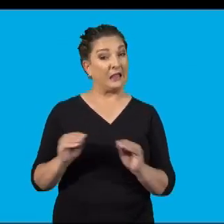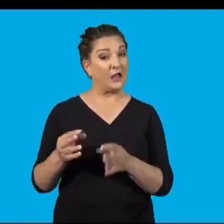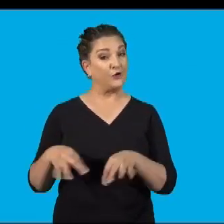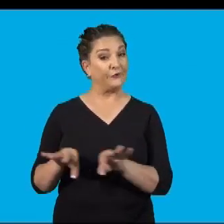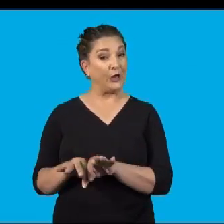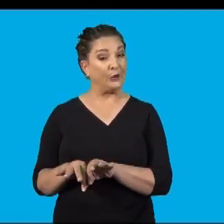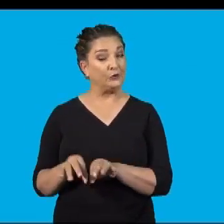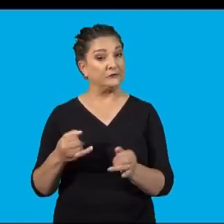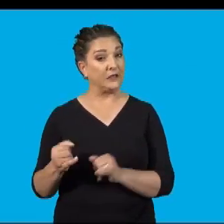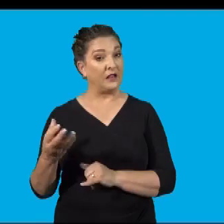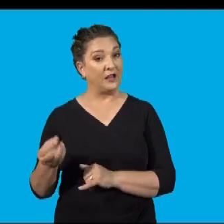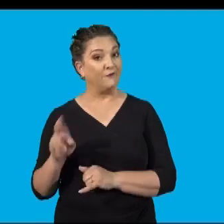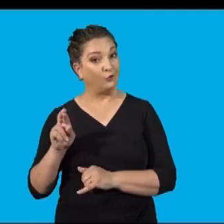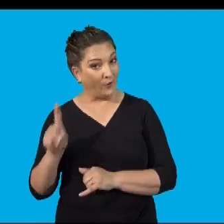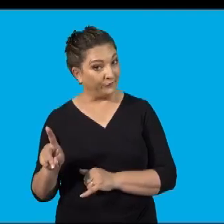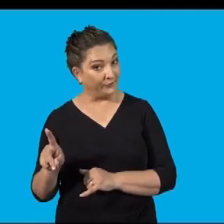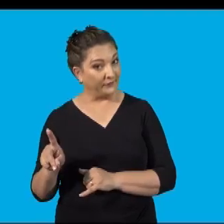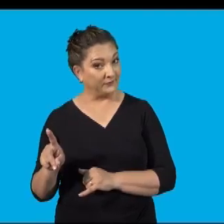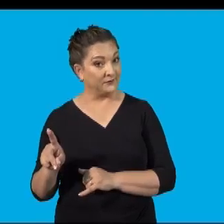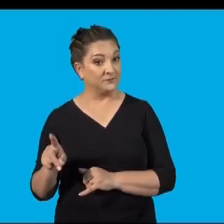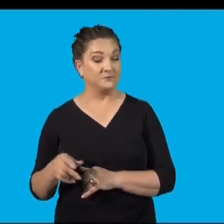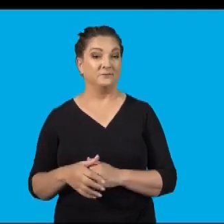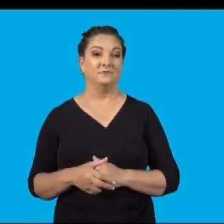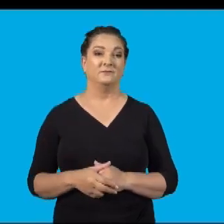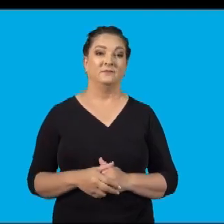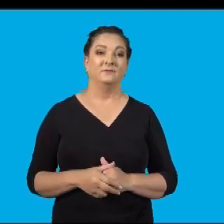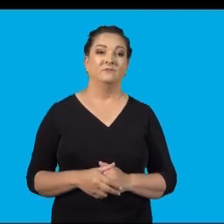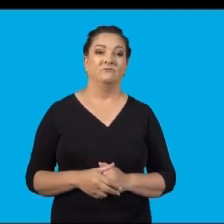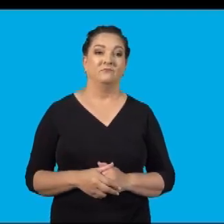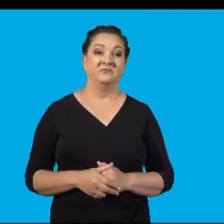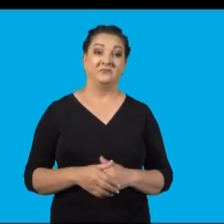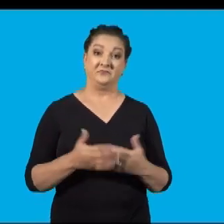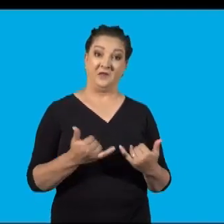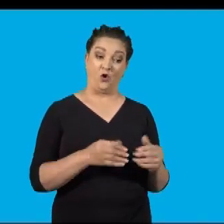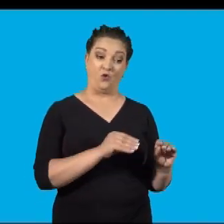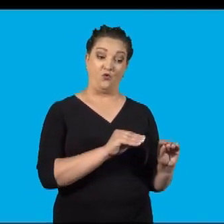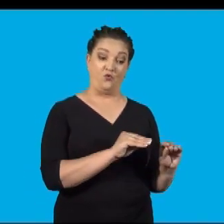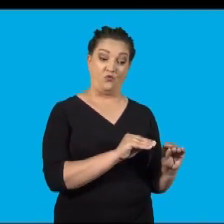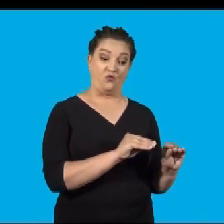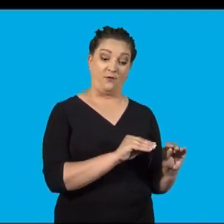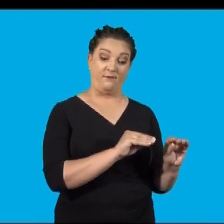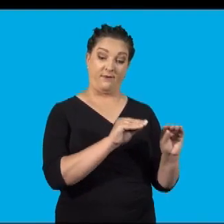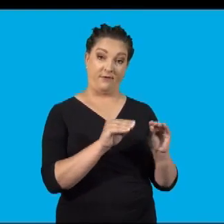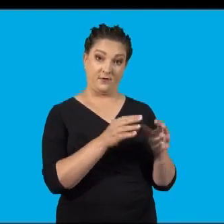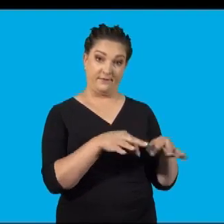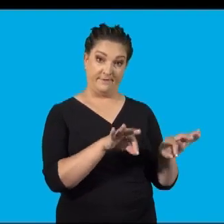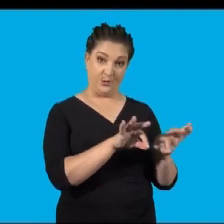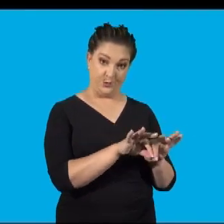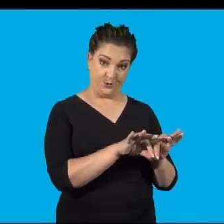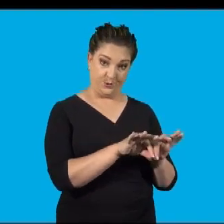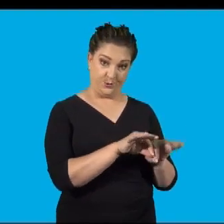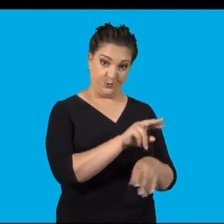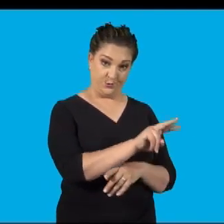have carrying value, which is 1 rand. So, if my carrying value at the